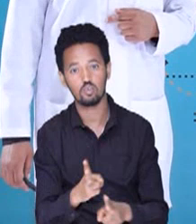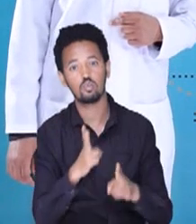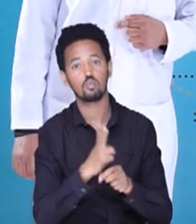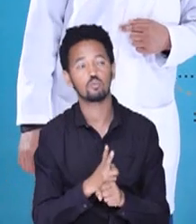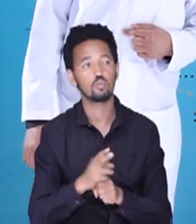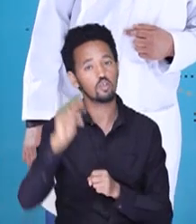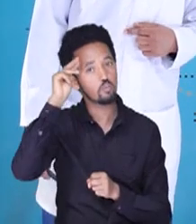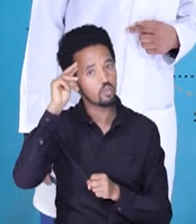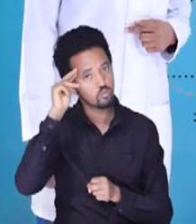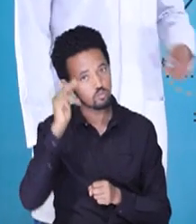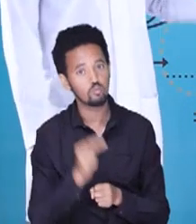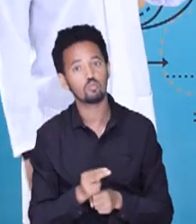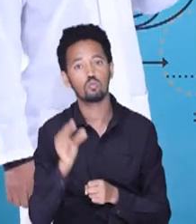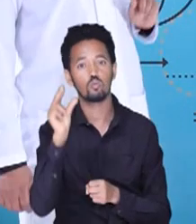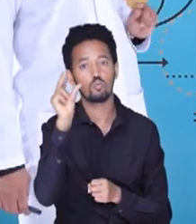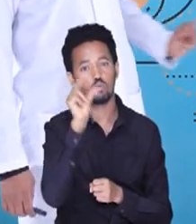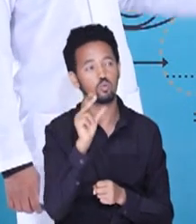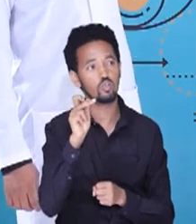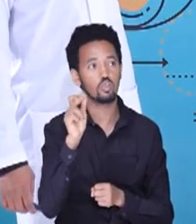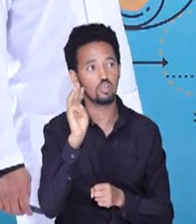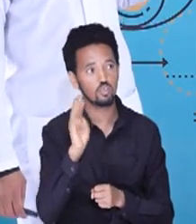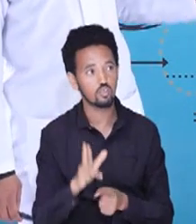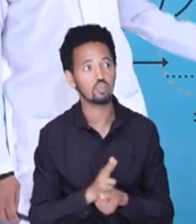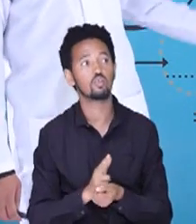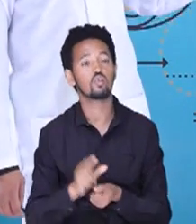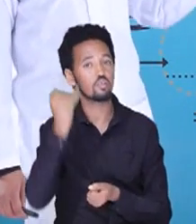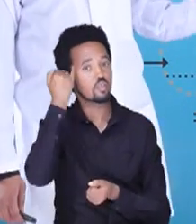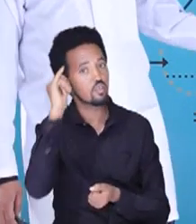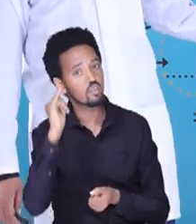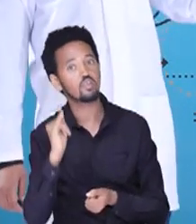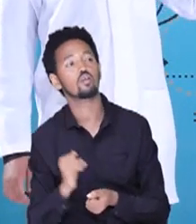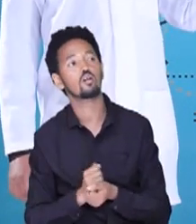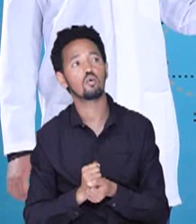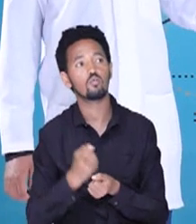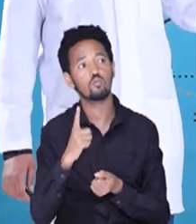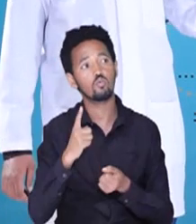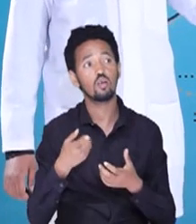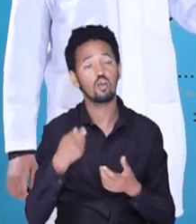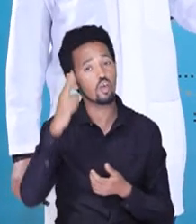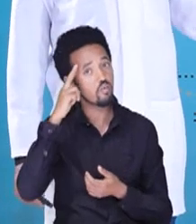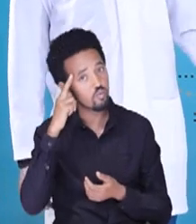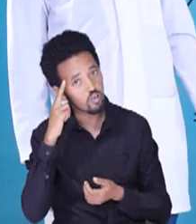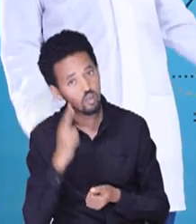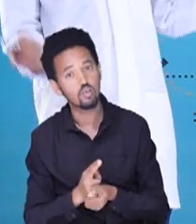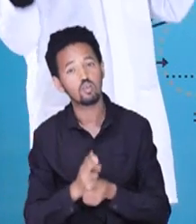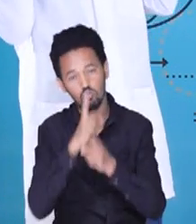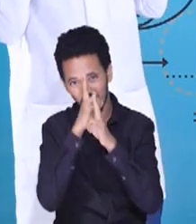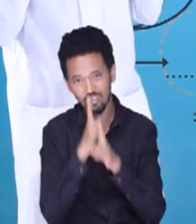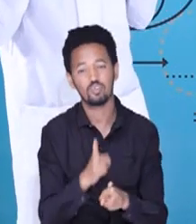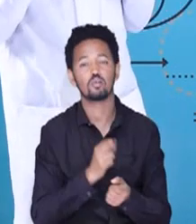the Manchu rulers. They were saying, the idea of mandate of heaven told to them to